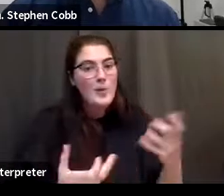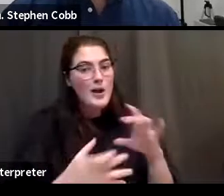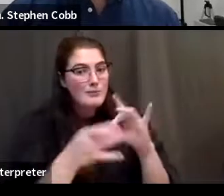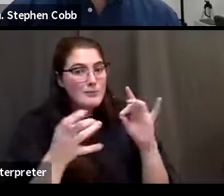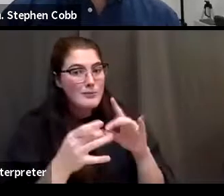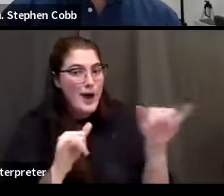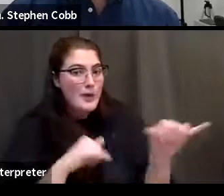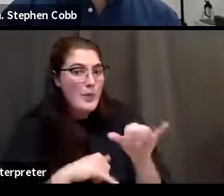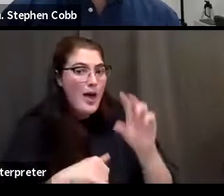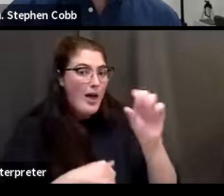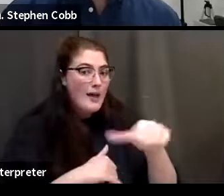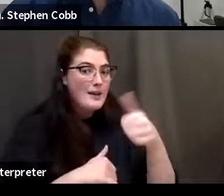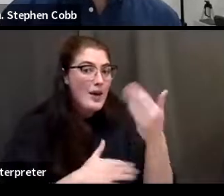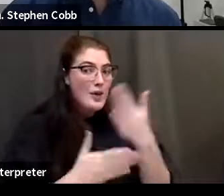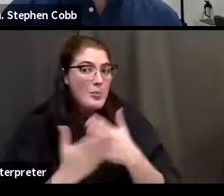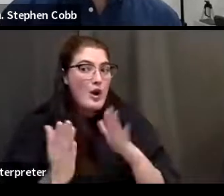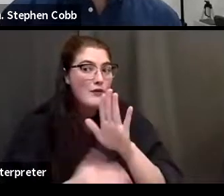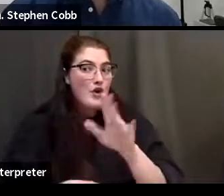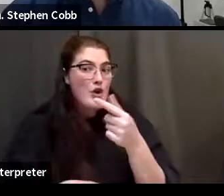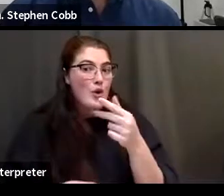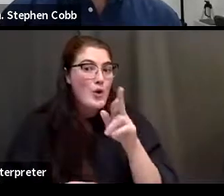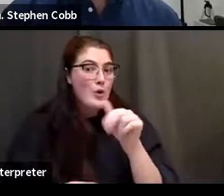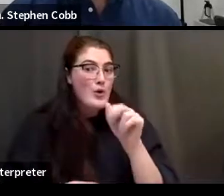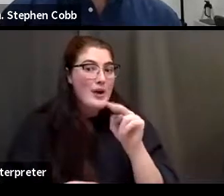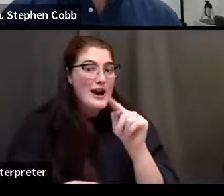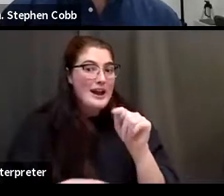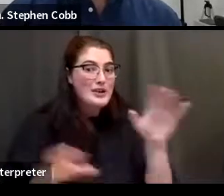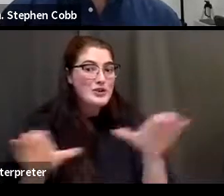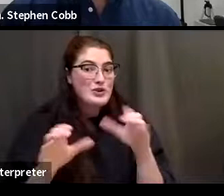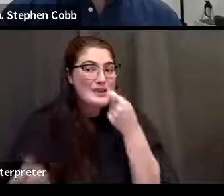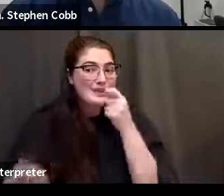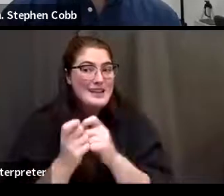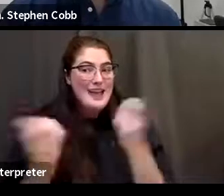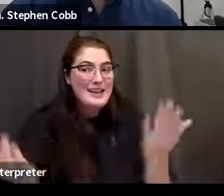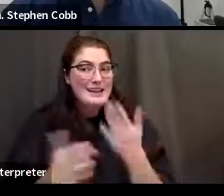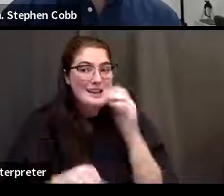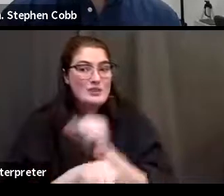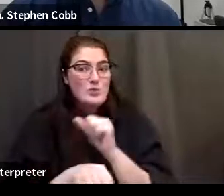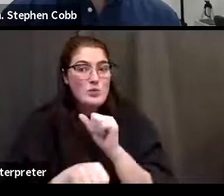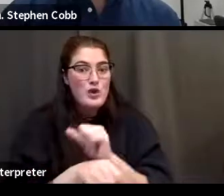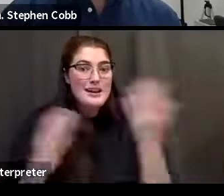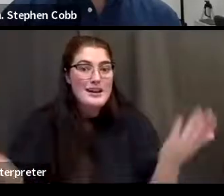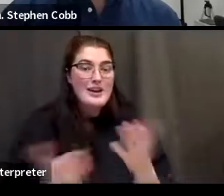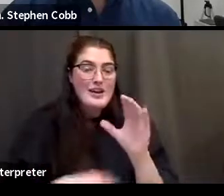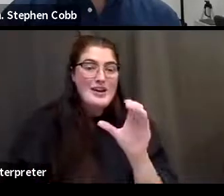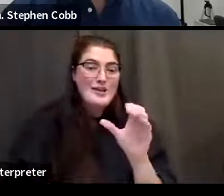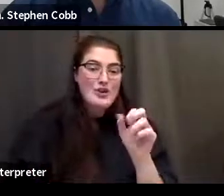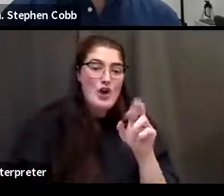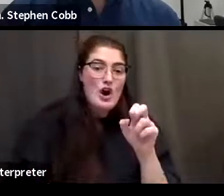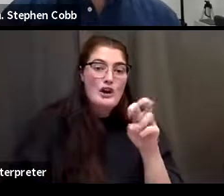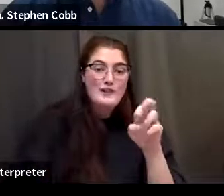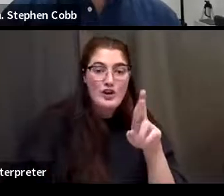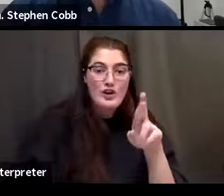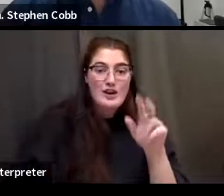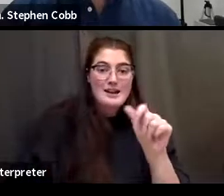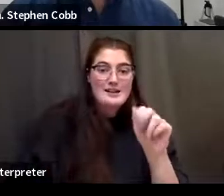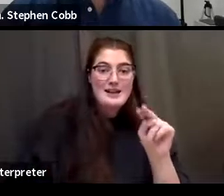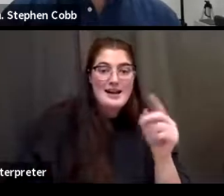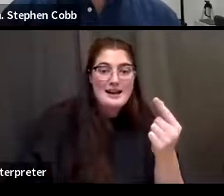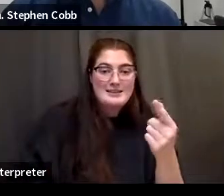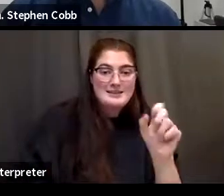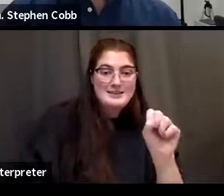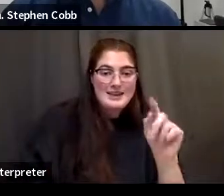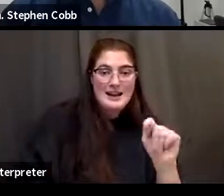part of Ms. Alston's grant is to do exactly this kind of work here in Carver Langston. And I know you and I have a meeting scheduled